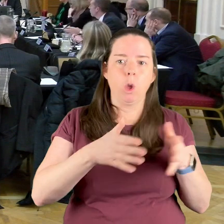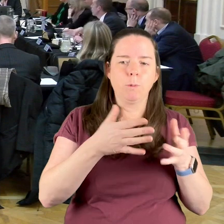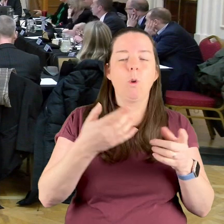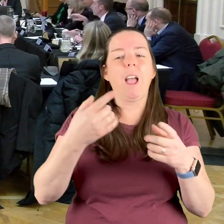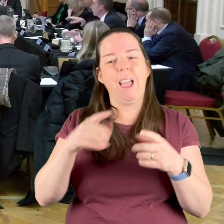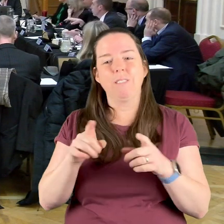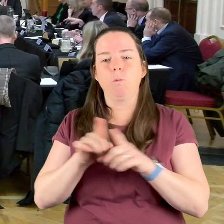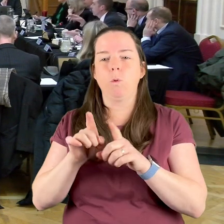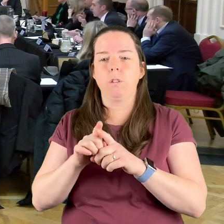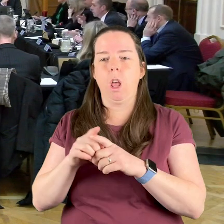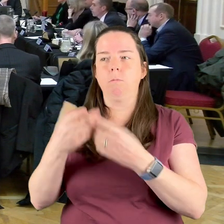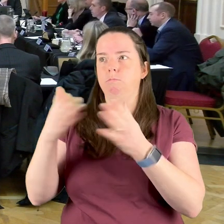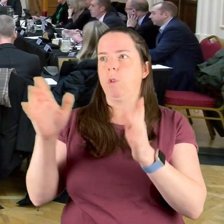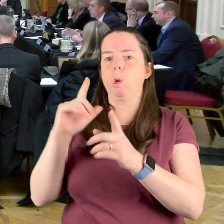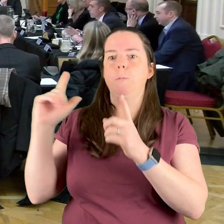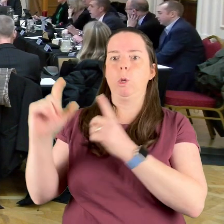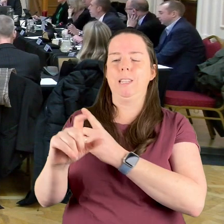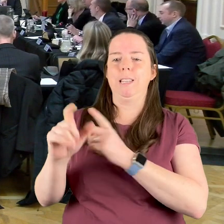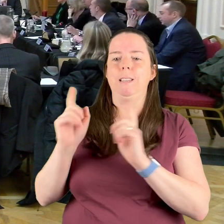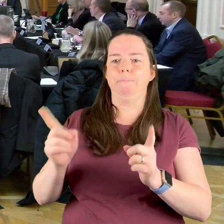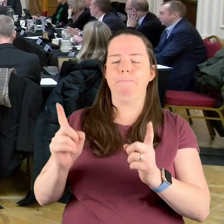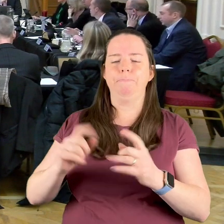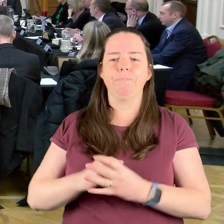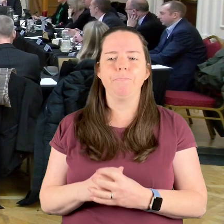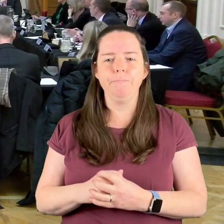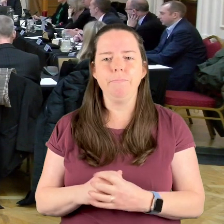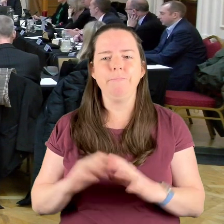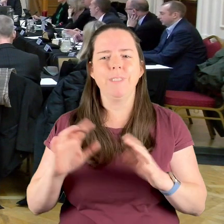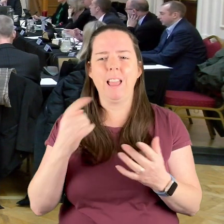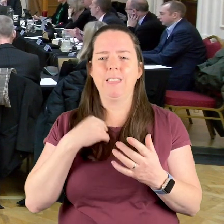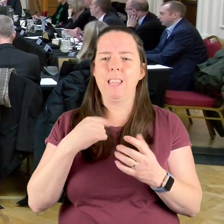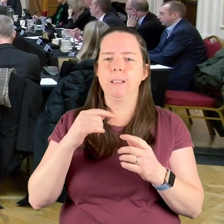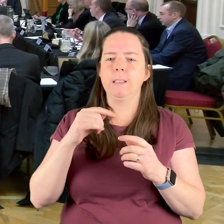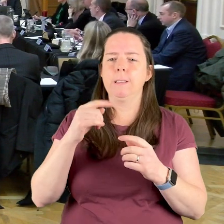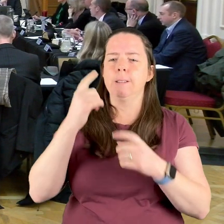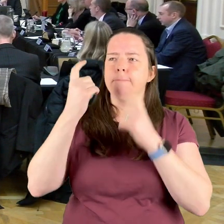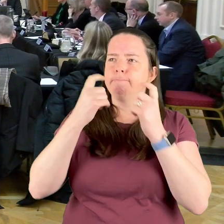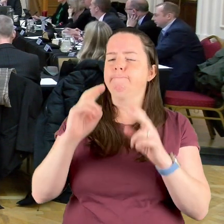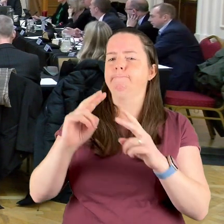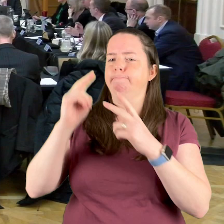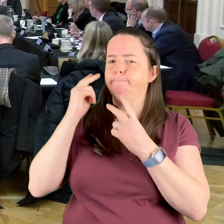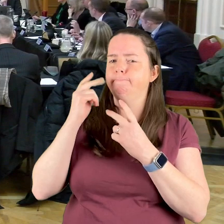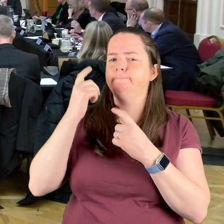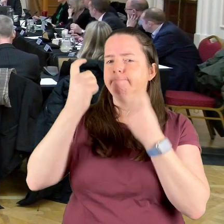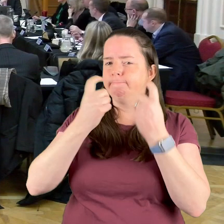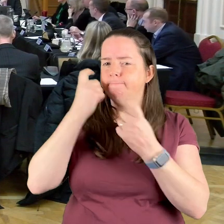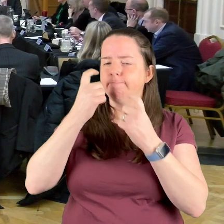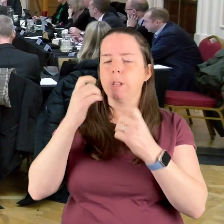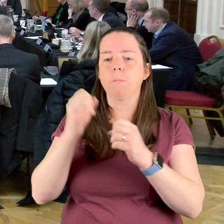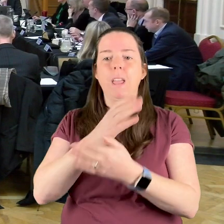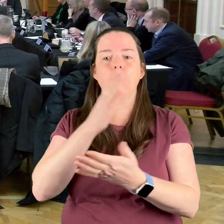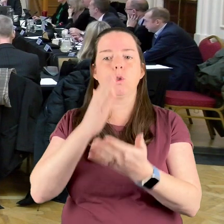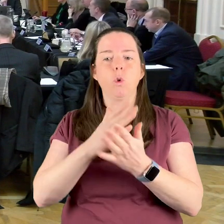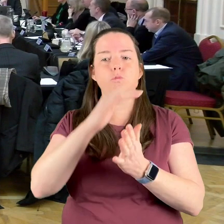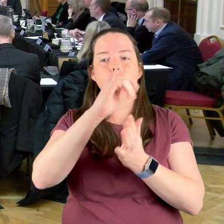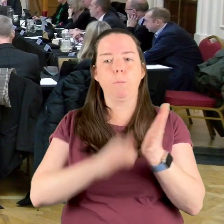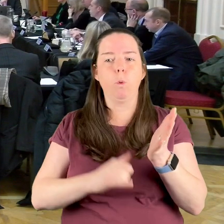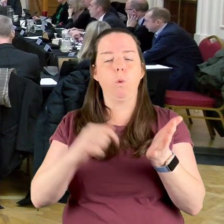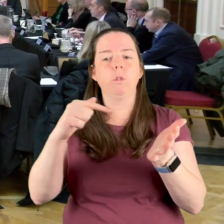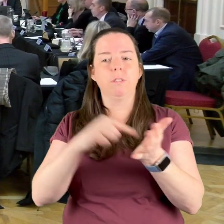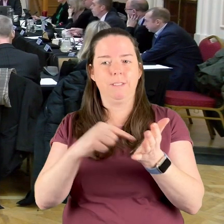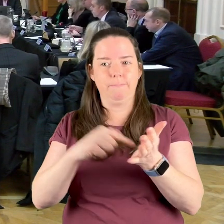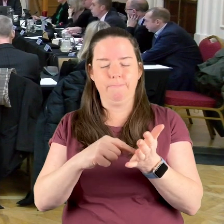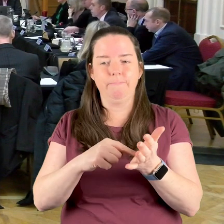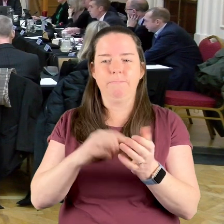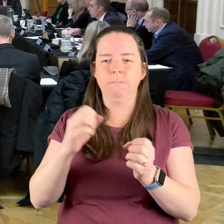maternity, both in the hospital and, as Dagmar says, out in the wider community. And I think if there's one thing that I would reflect back on is to make